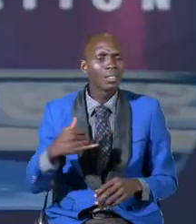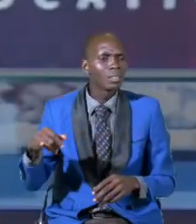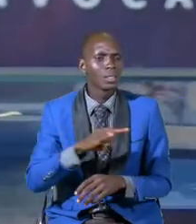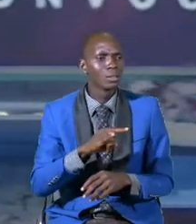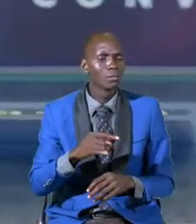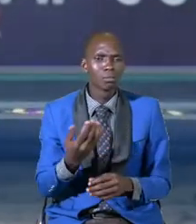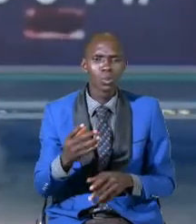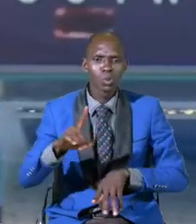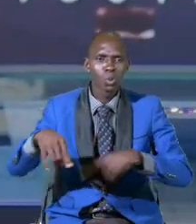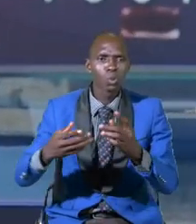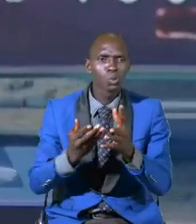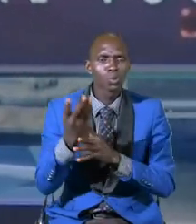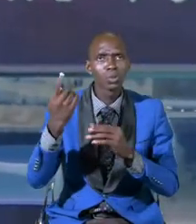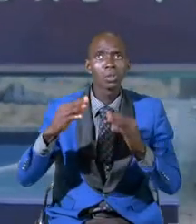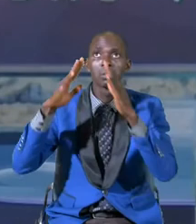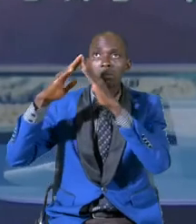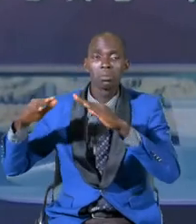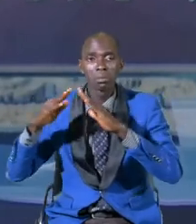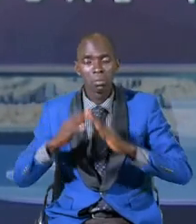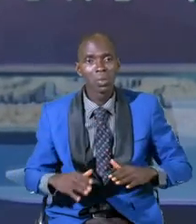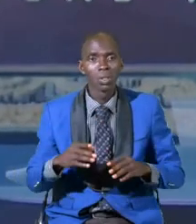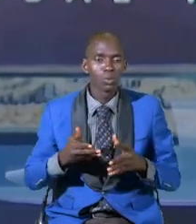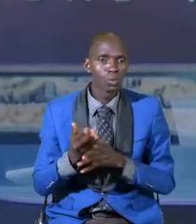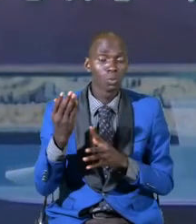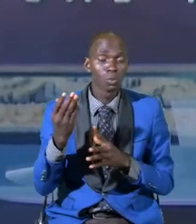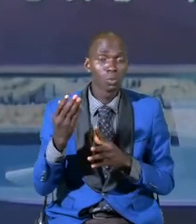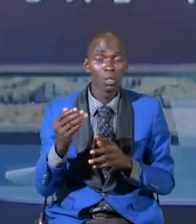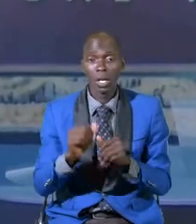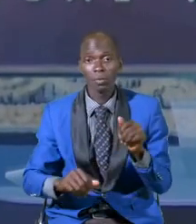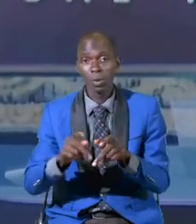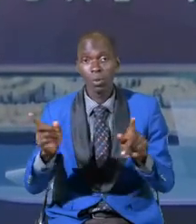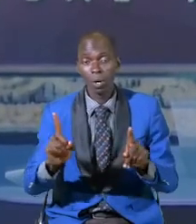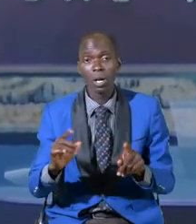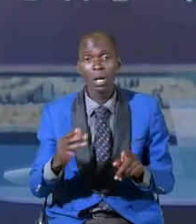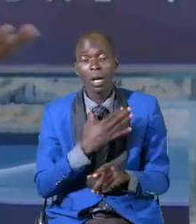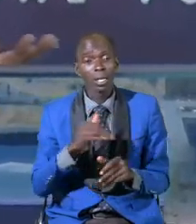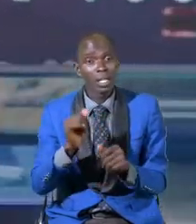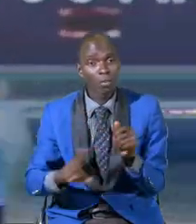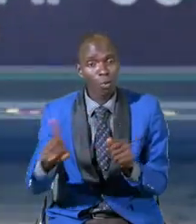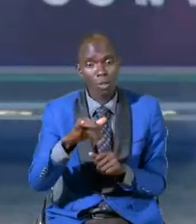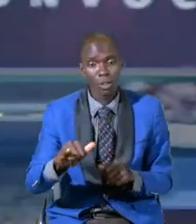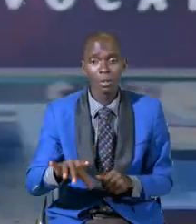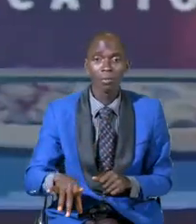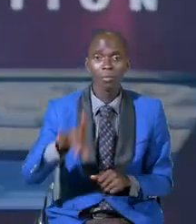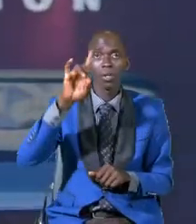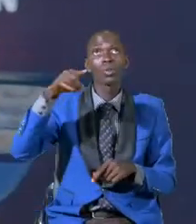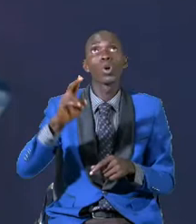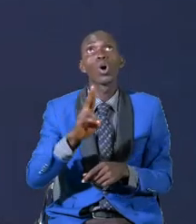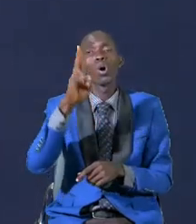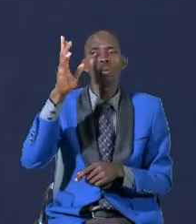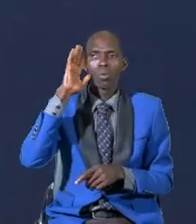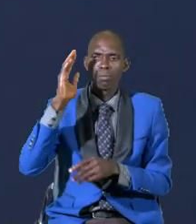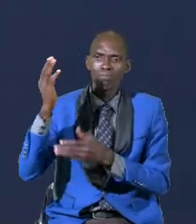the town. Anyone they find trying to climb up, they'll bring him down. And you say, how can I cope?